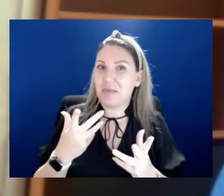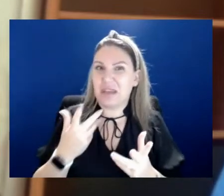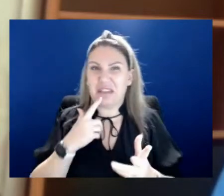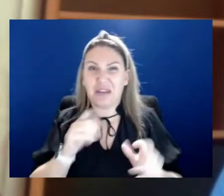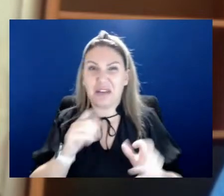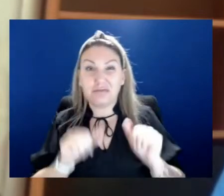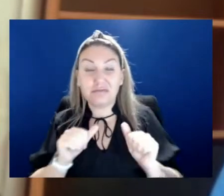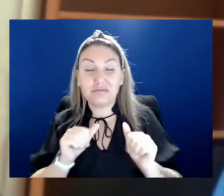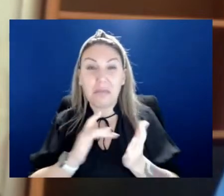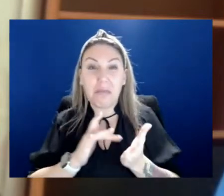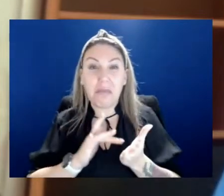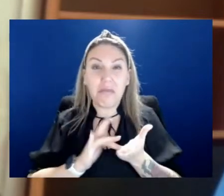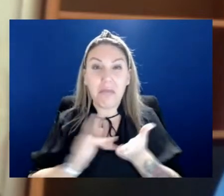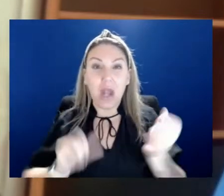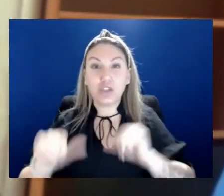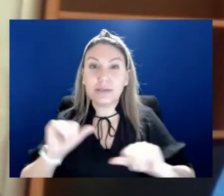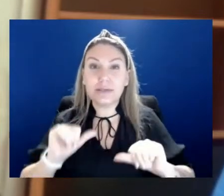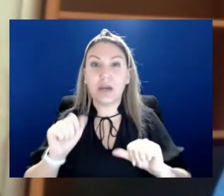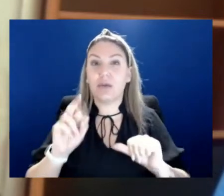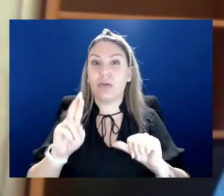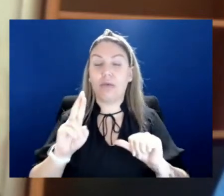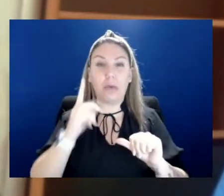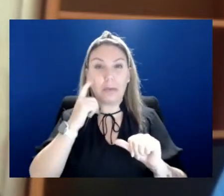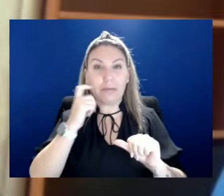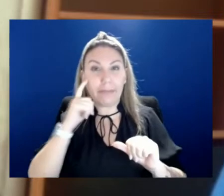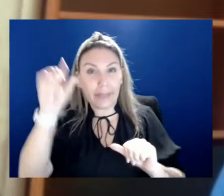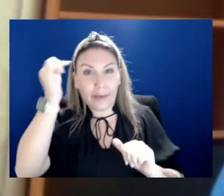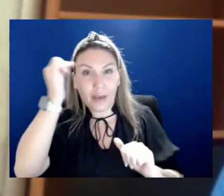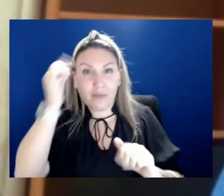a skepticism of the government. But